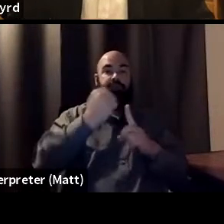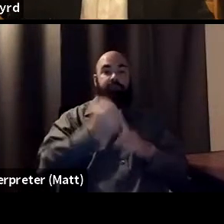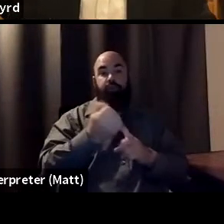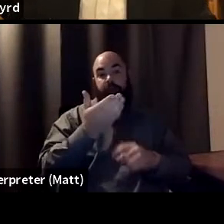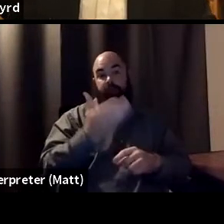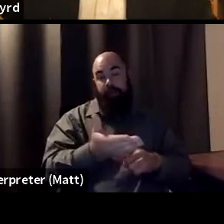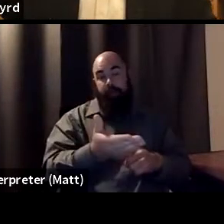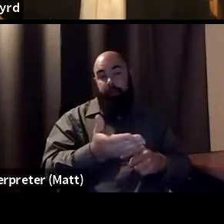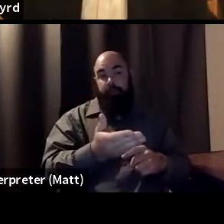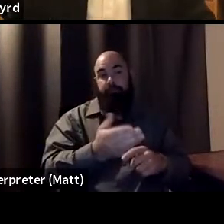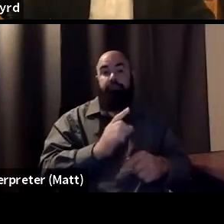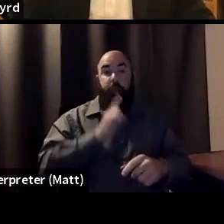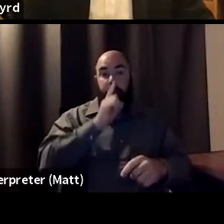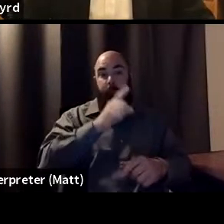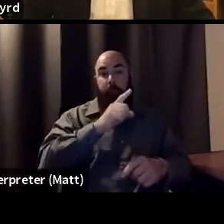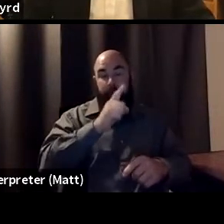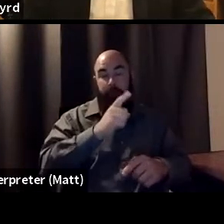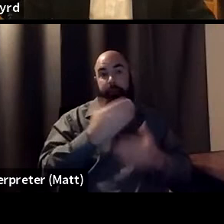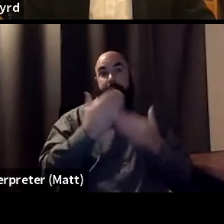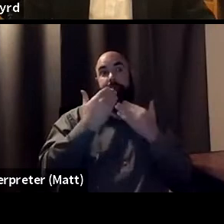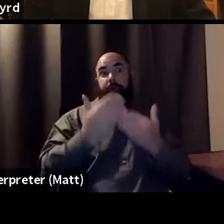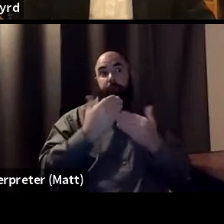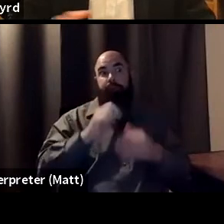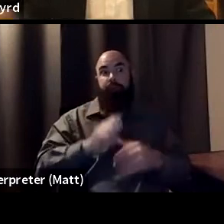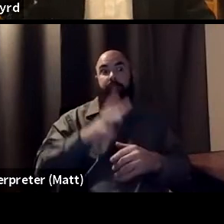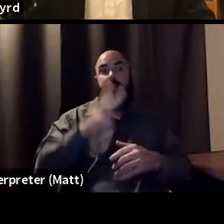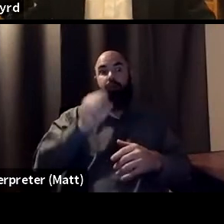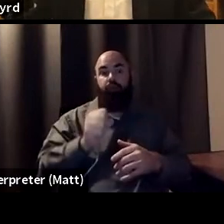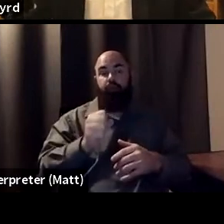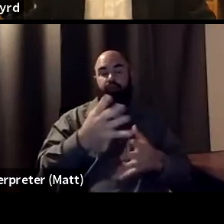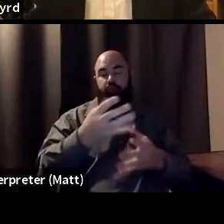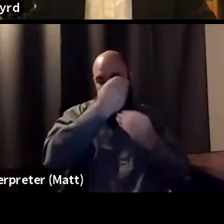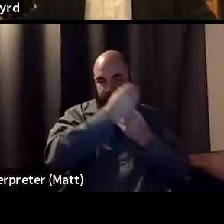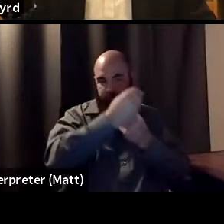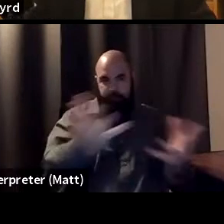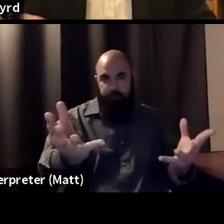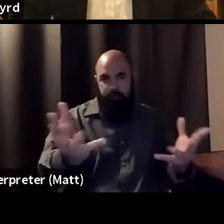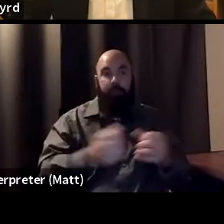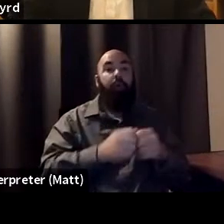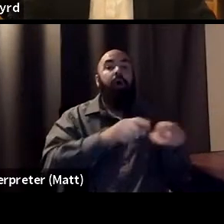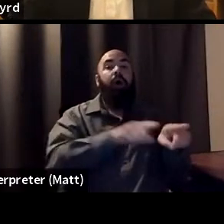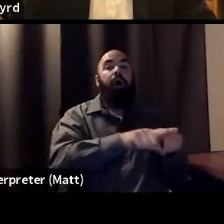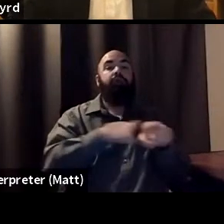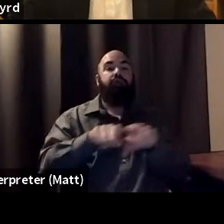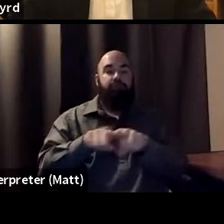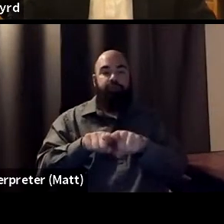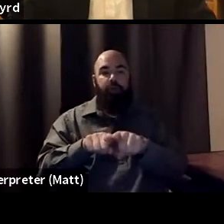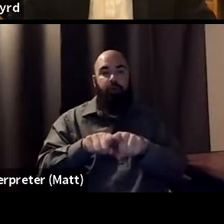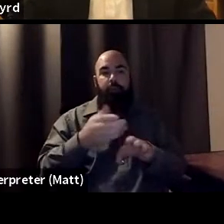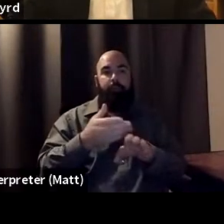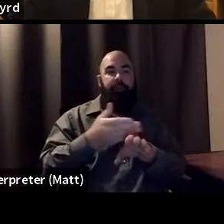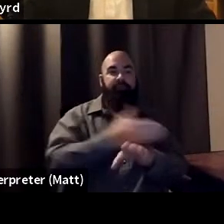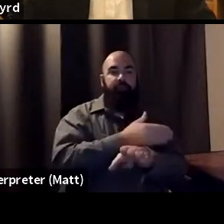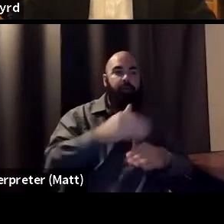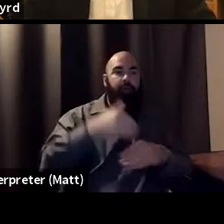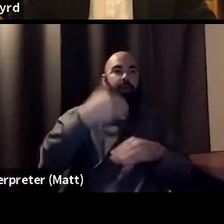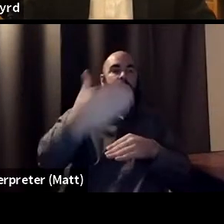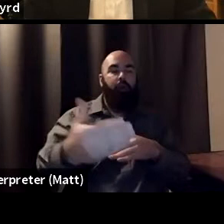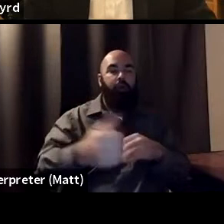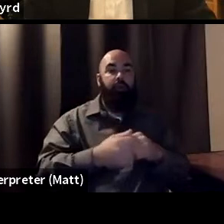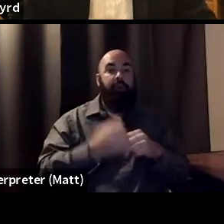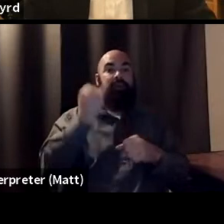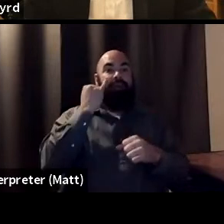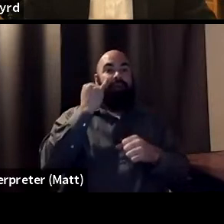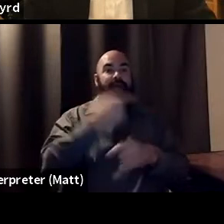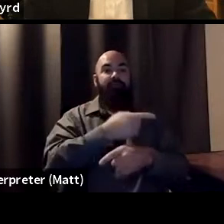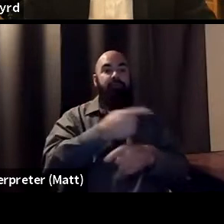looking really good out there, and I want to get that message out. One other thing before we move on, if you're looking